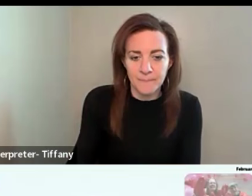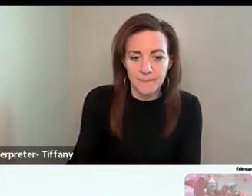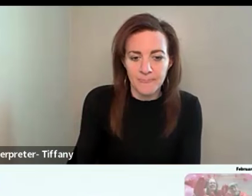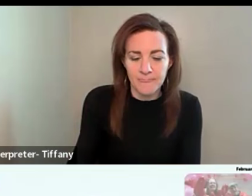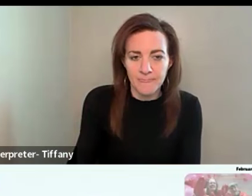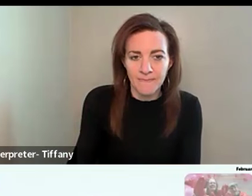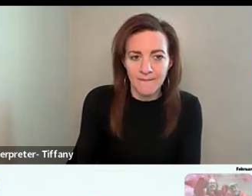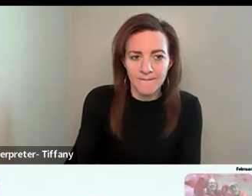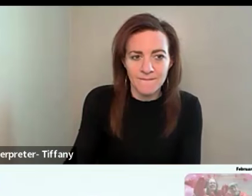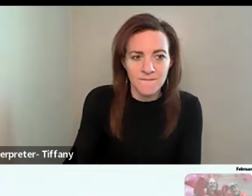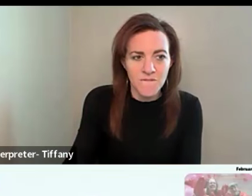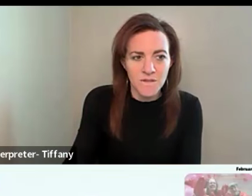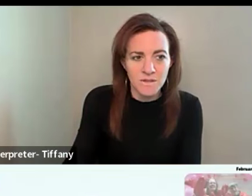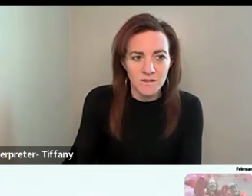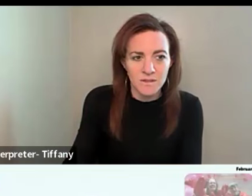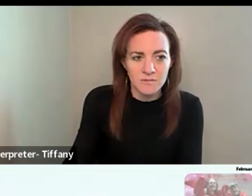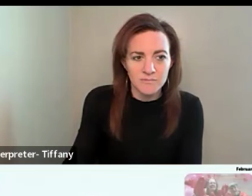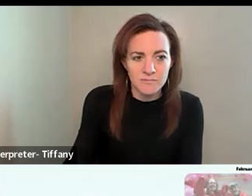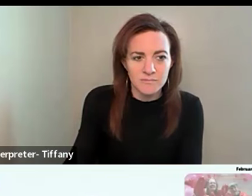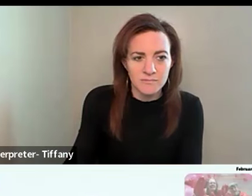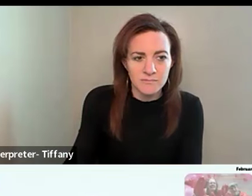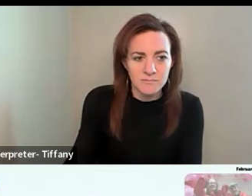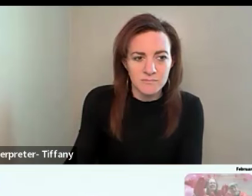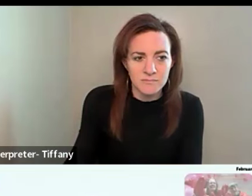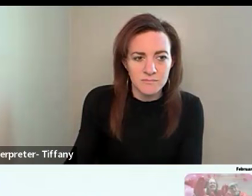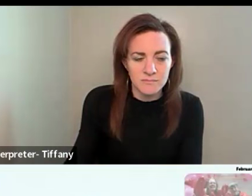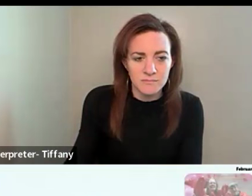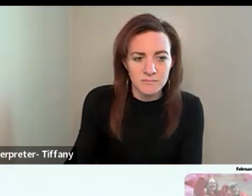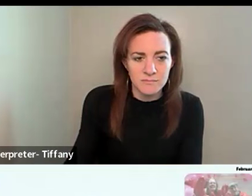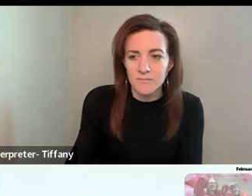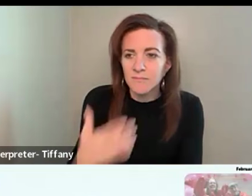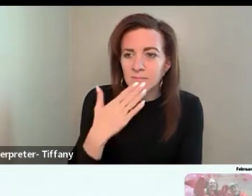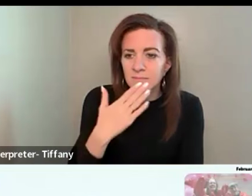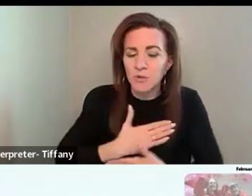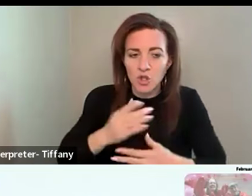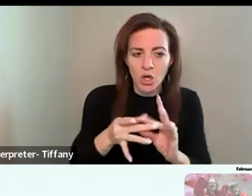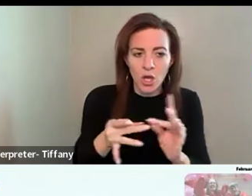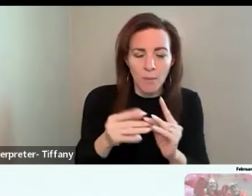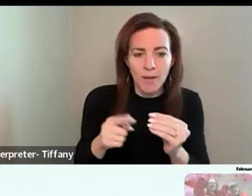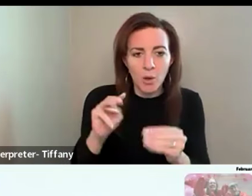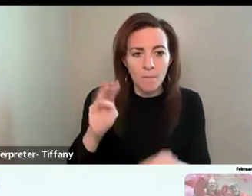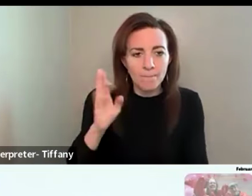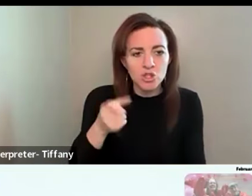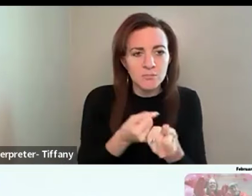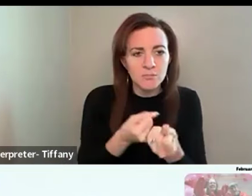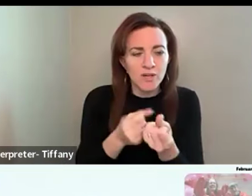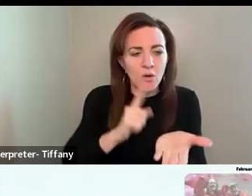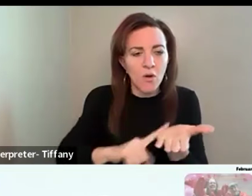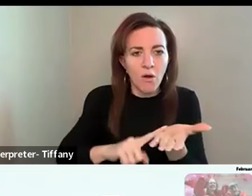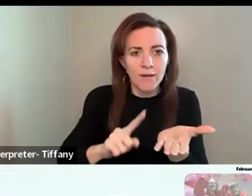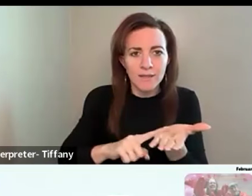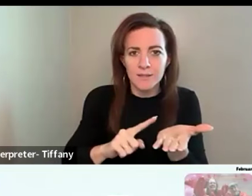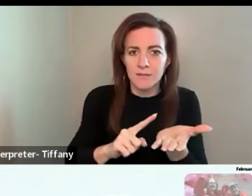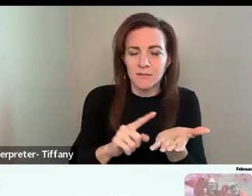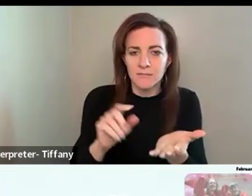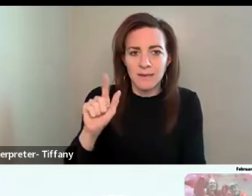Yeah, appreciate your comment there about Michelle supporting you with your audit issue there in Alliance as well. So yeah,